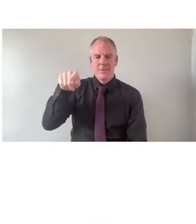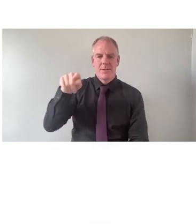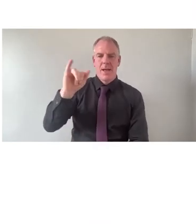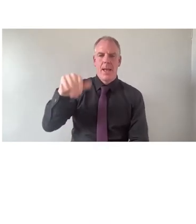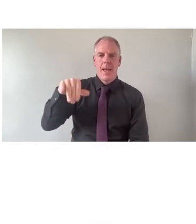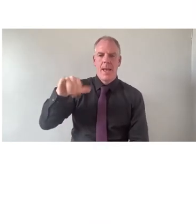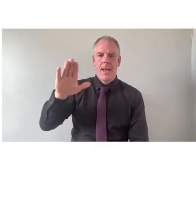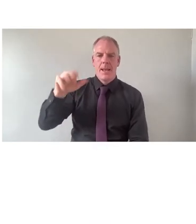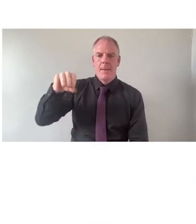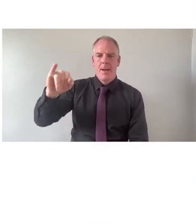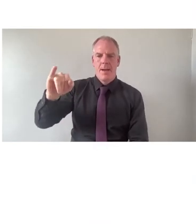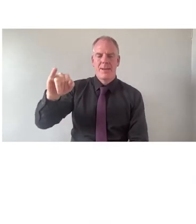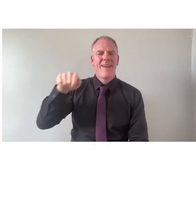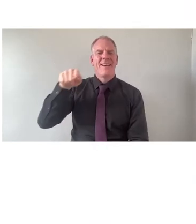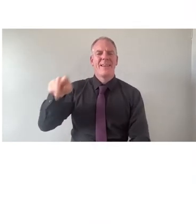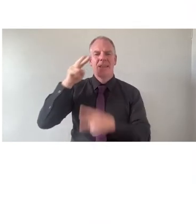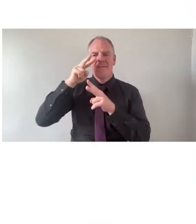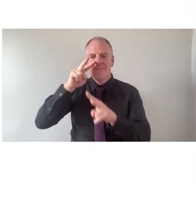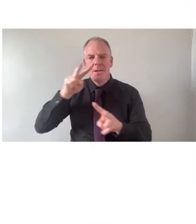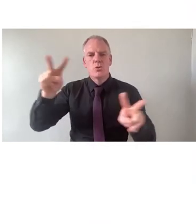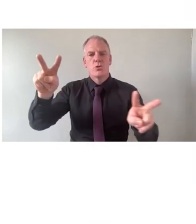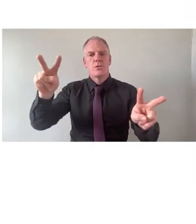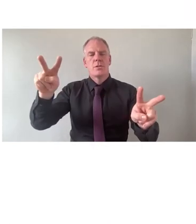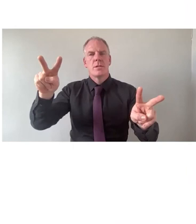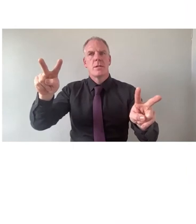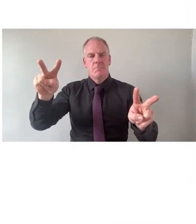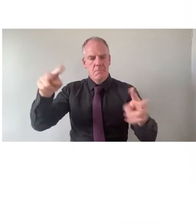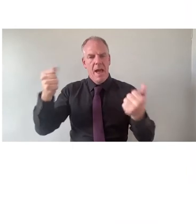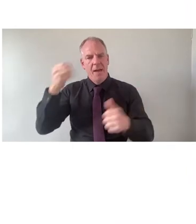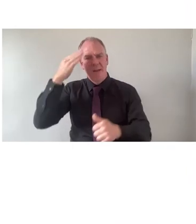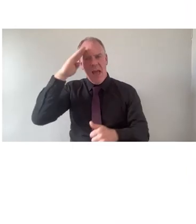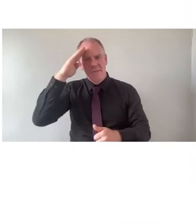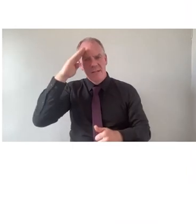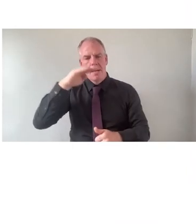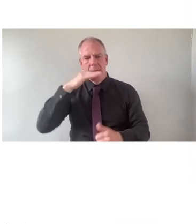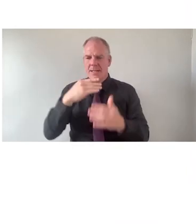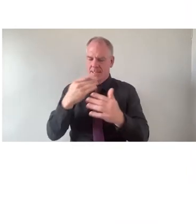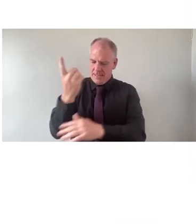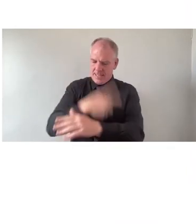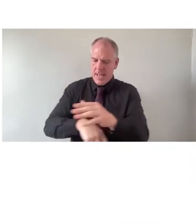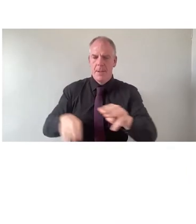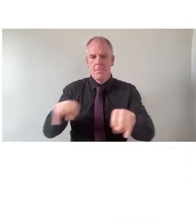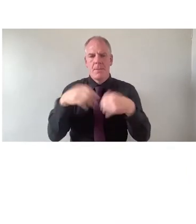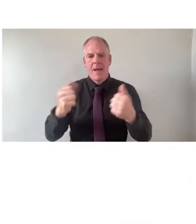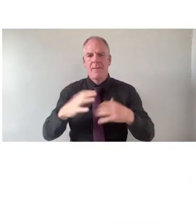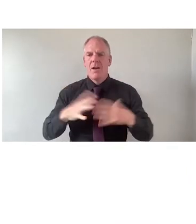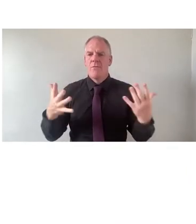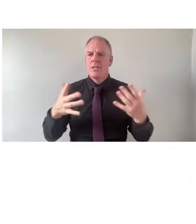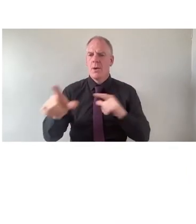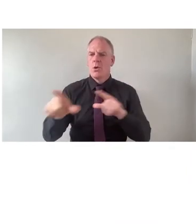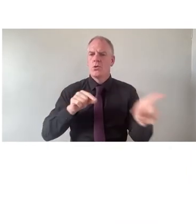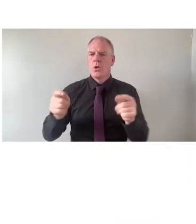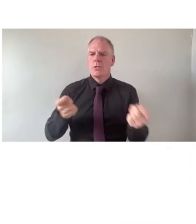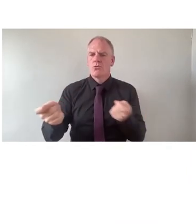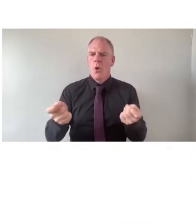and mission really is to create an Ireland where disabled people have freedom, choice and control over all aspects of